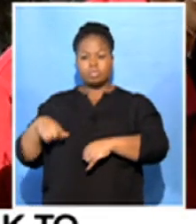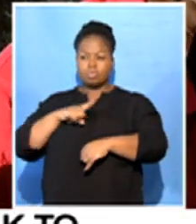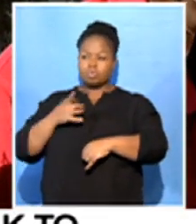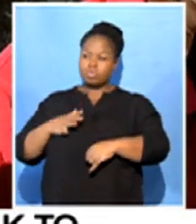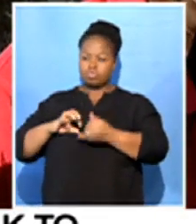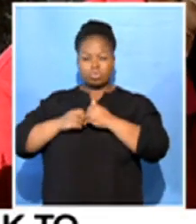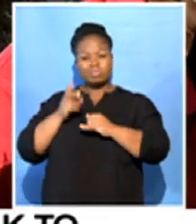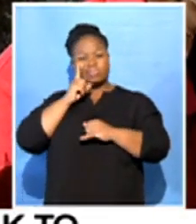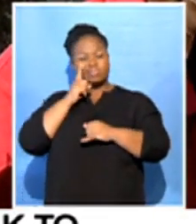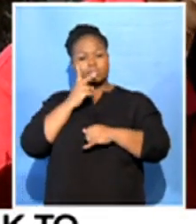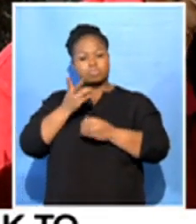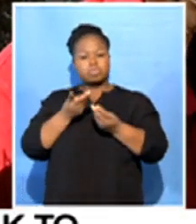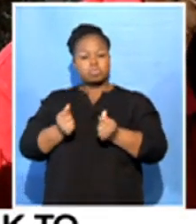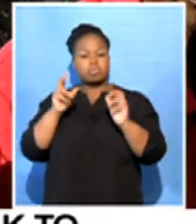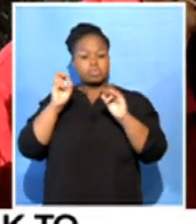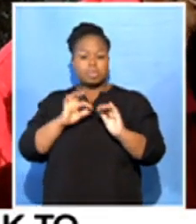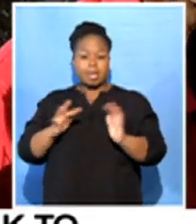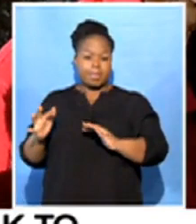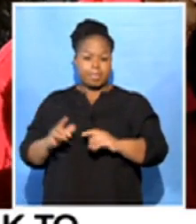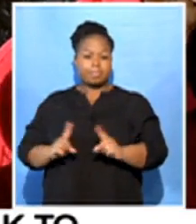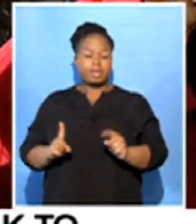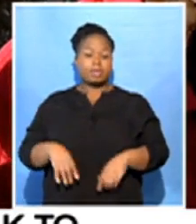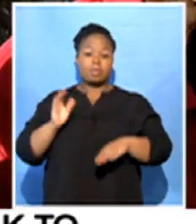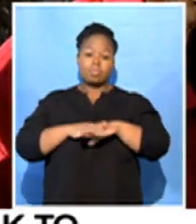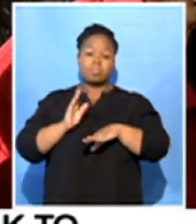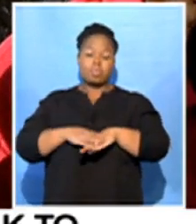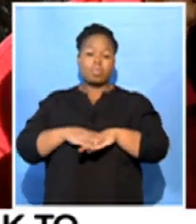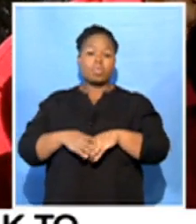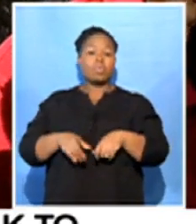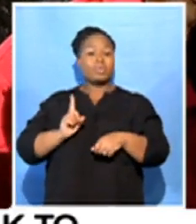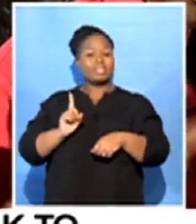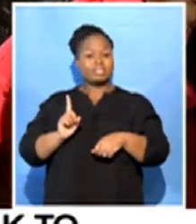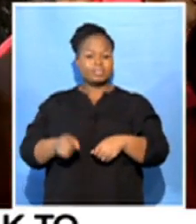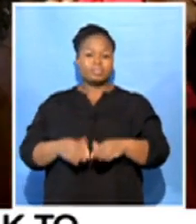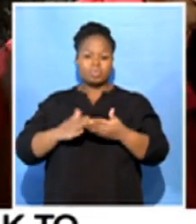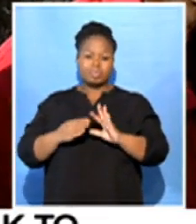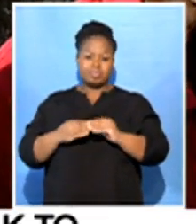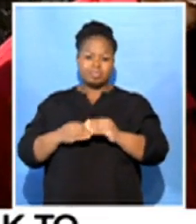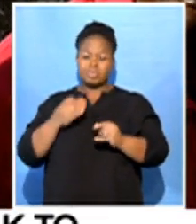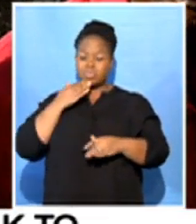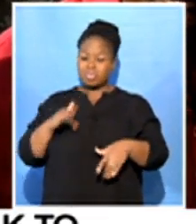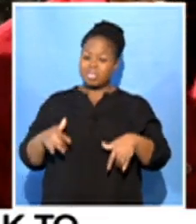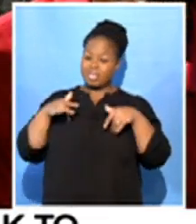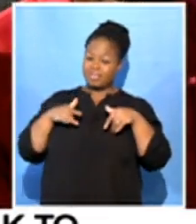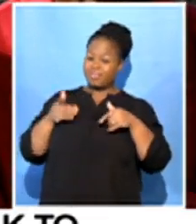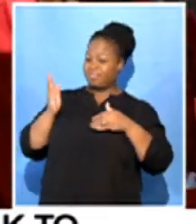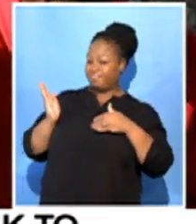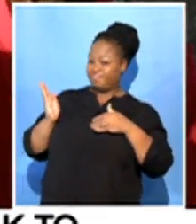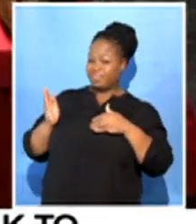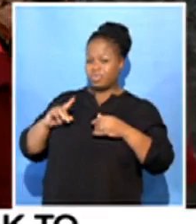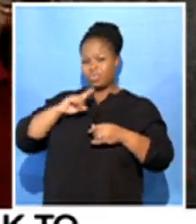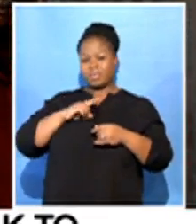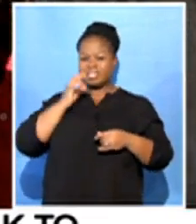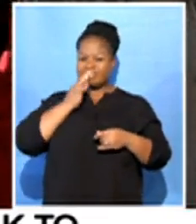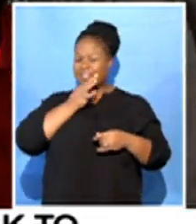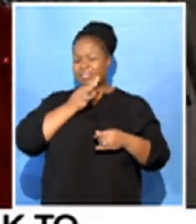how best do they solve this issue. But a burning issue here in Komponi is residents who live in these structures who say they